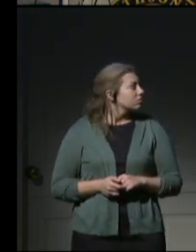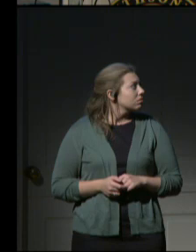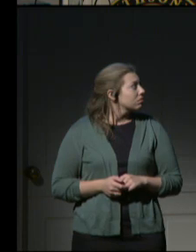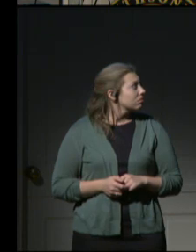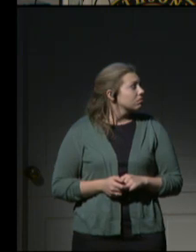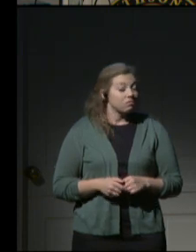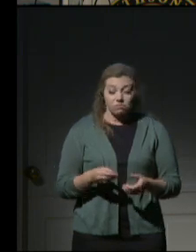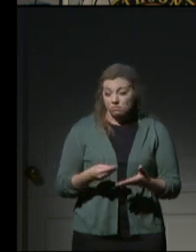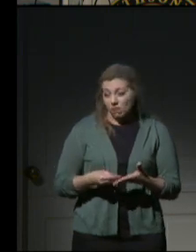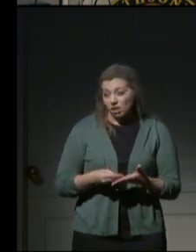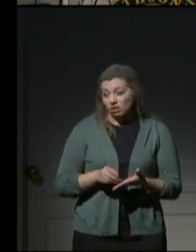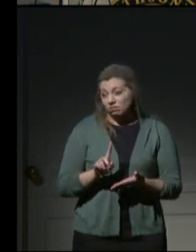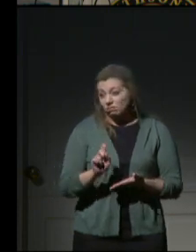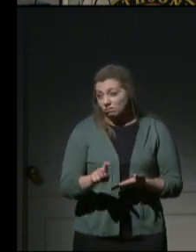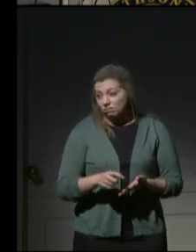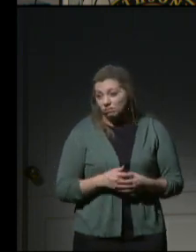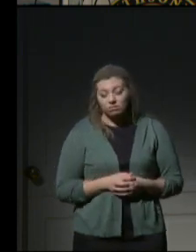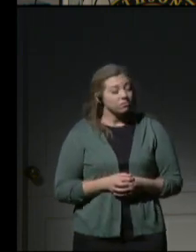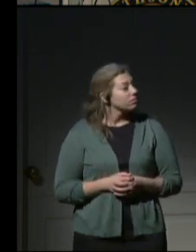Money?